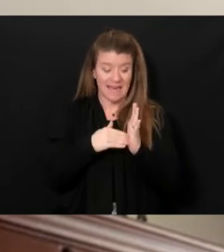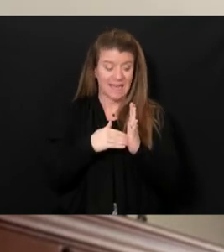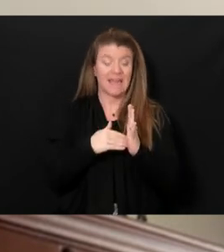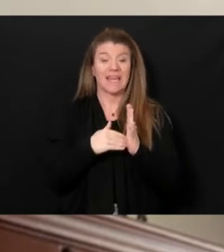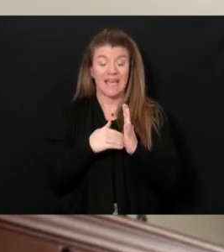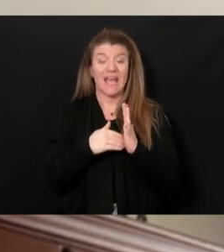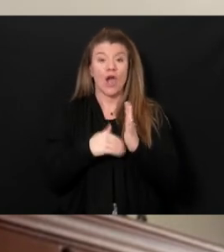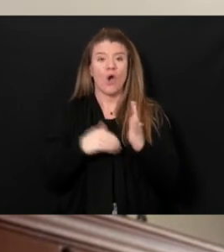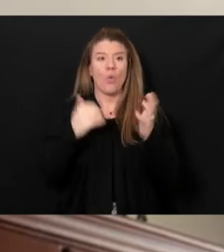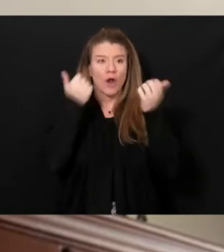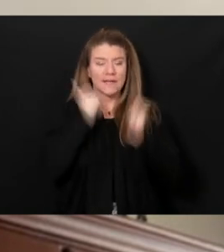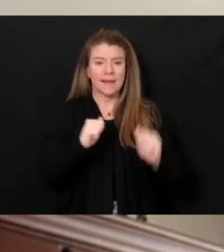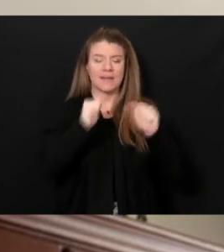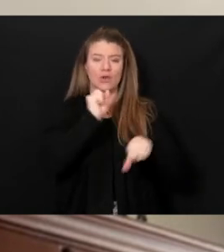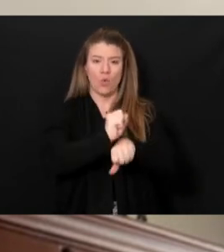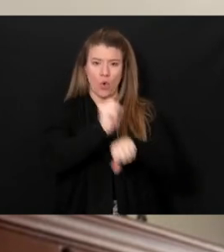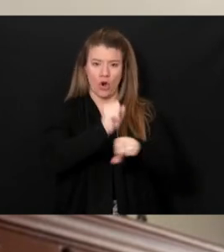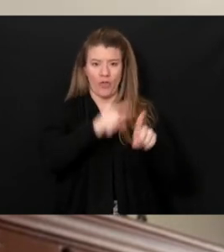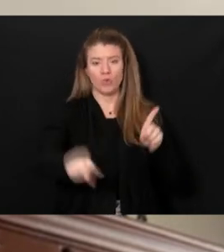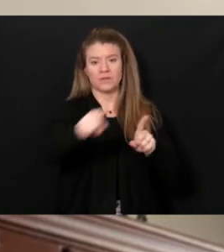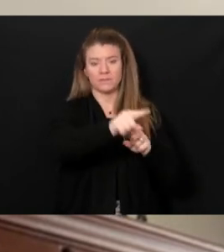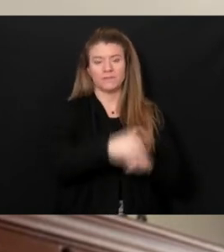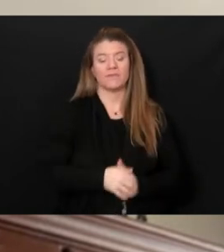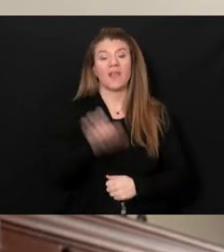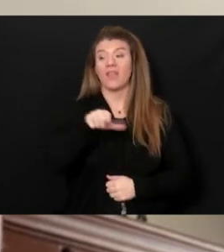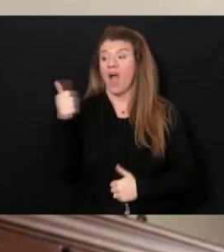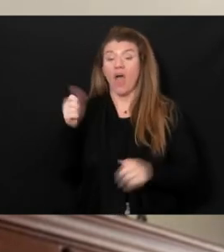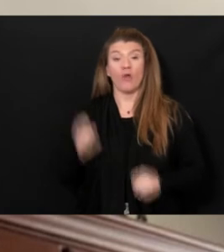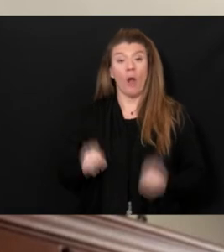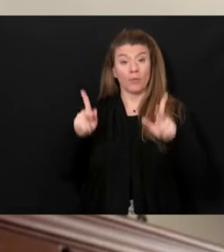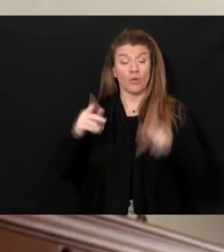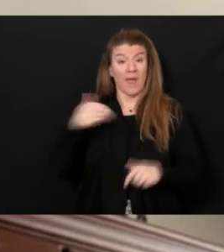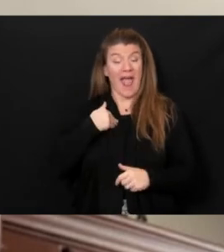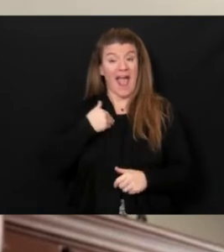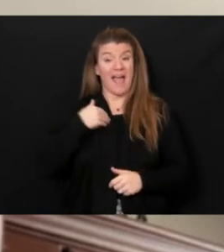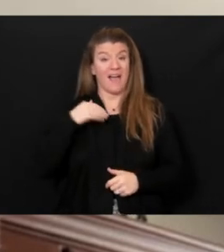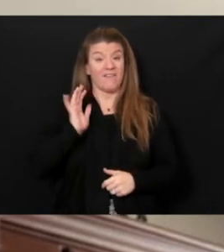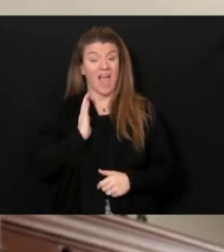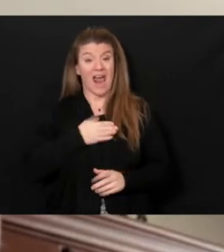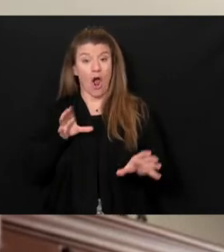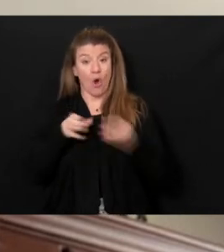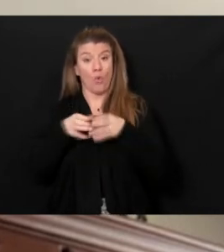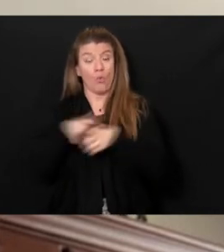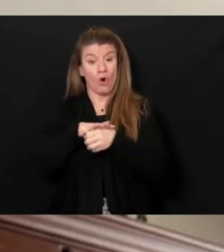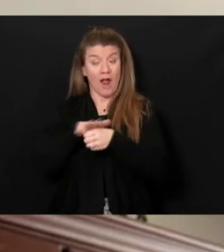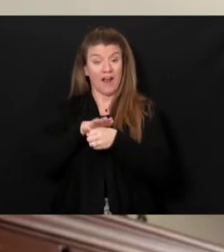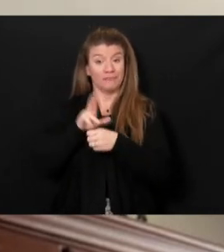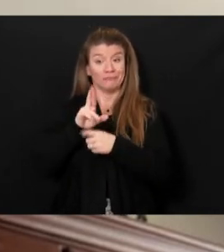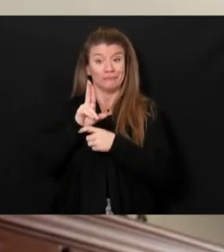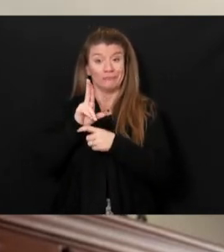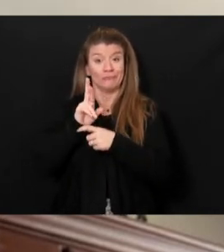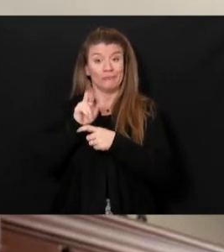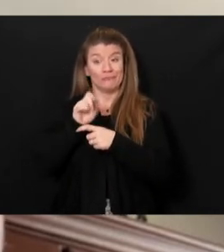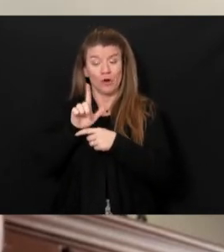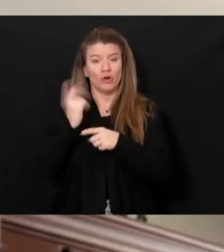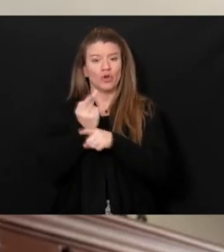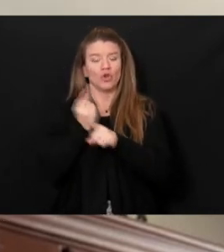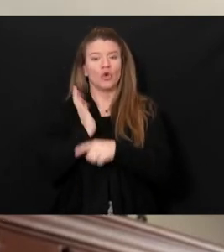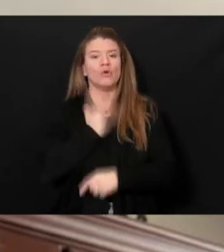again, attempting to work those. The other opportunities we have in our rural communities is to use our